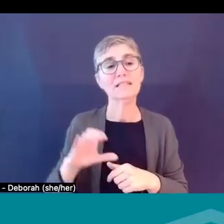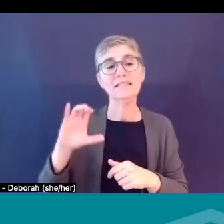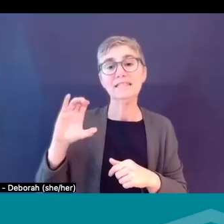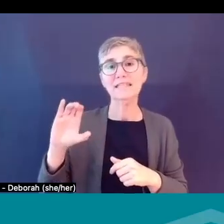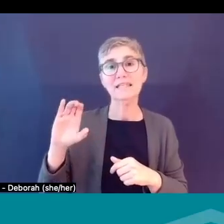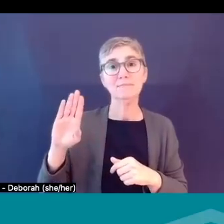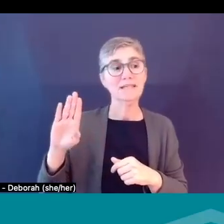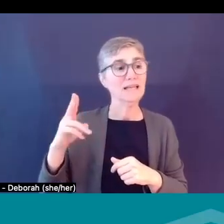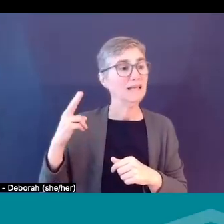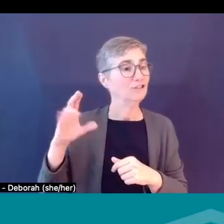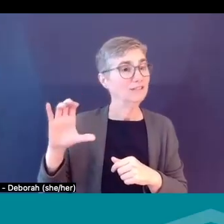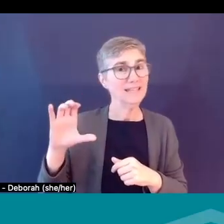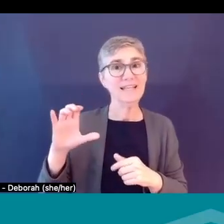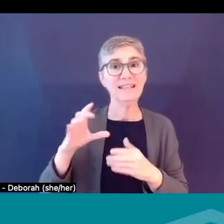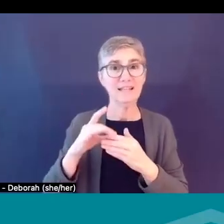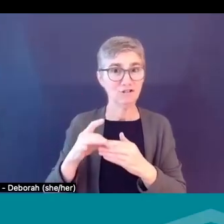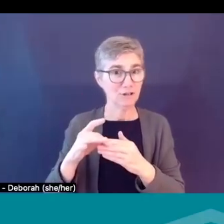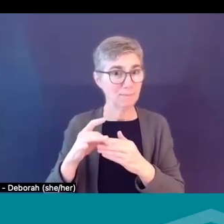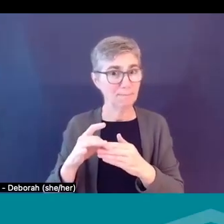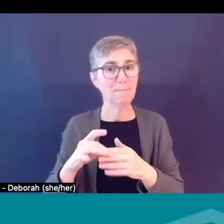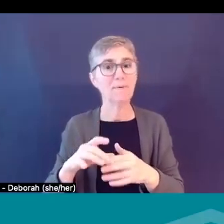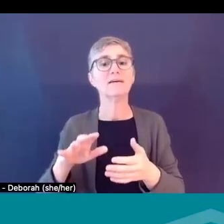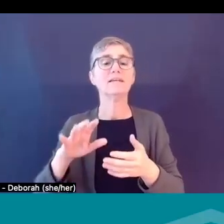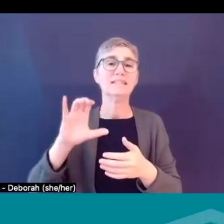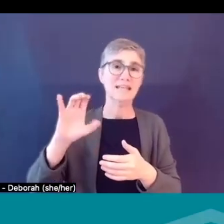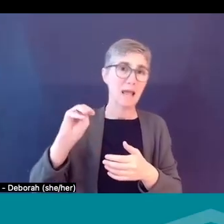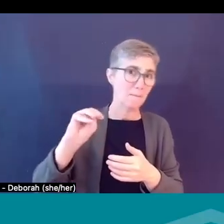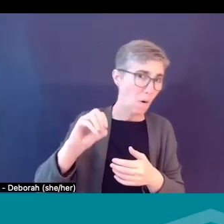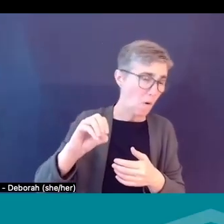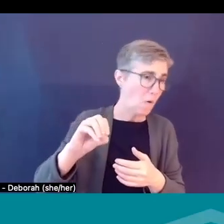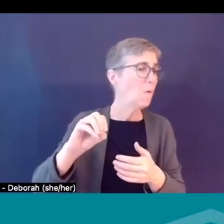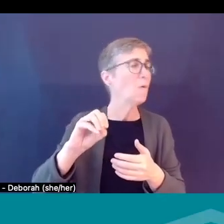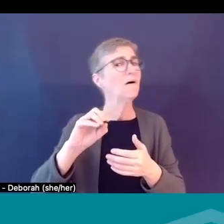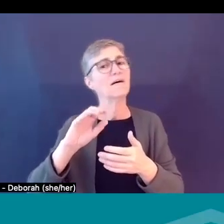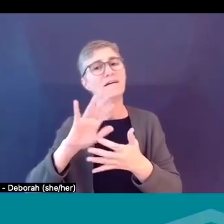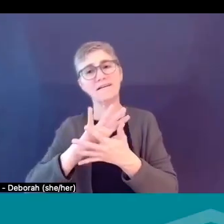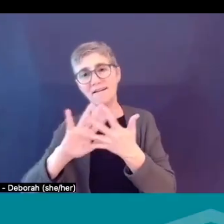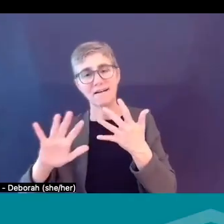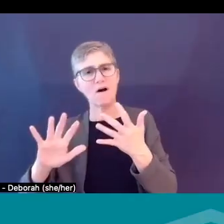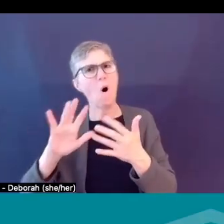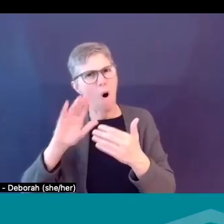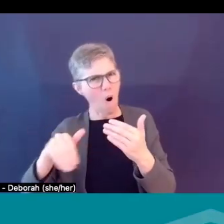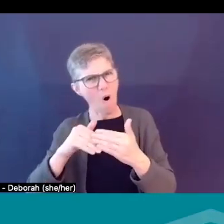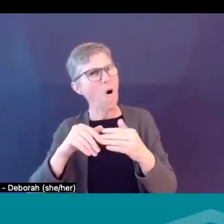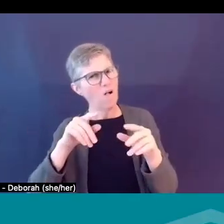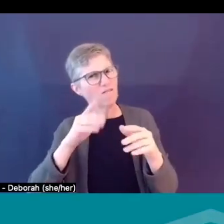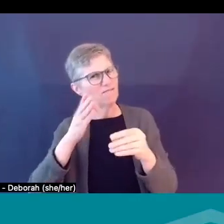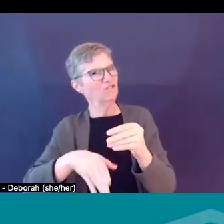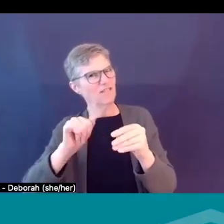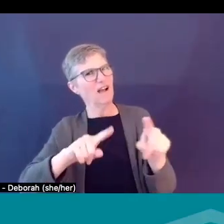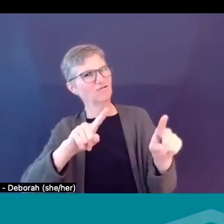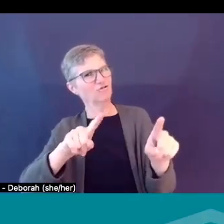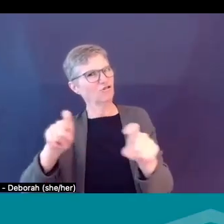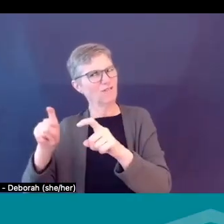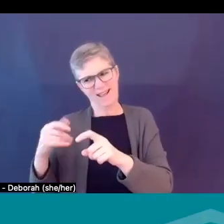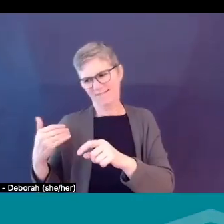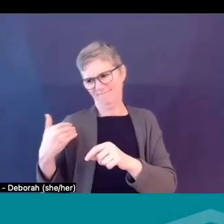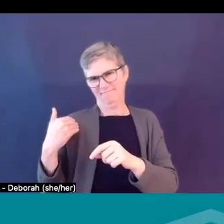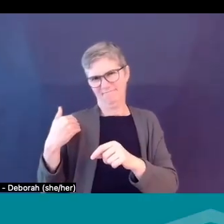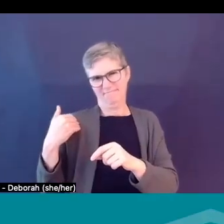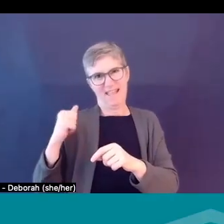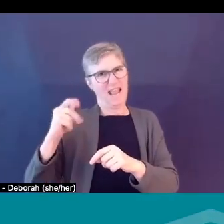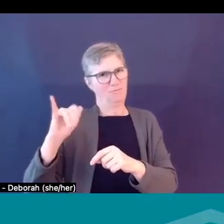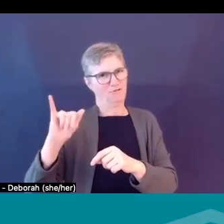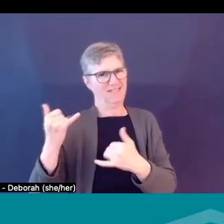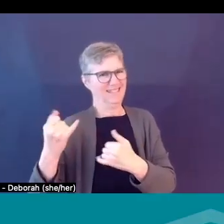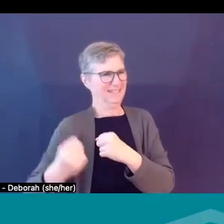leadership, CMOs, medical directors, operation leaders, all completed this survey very recently in March and April